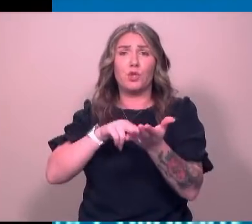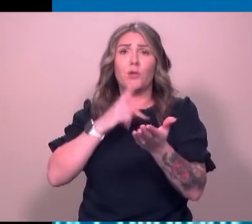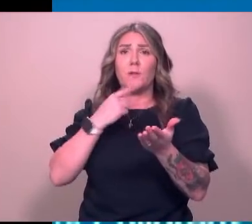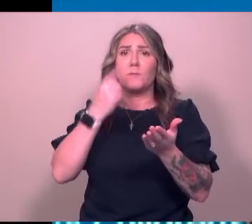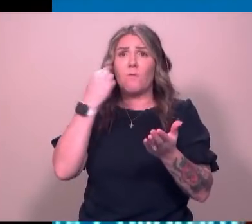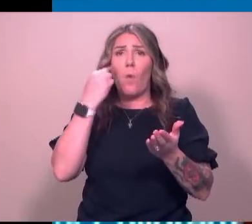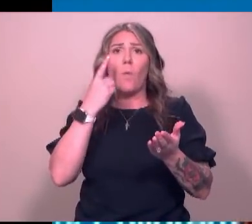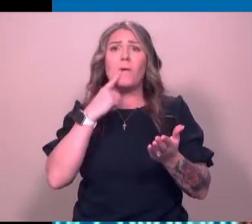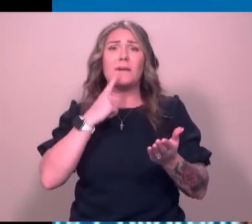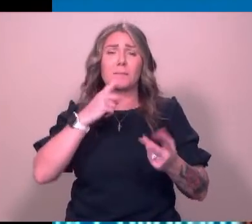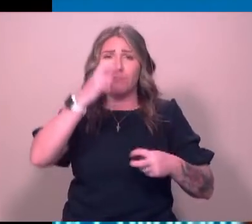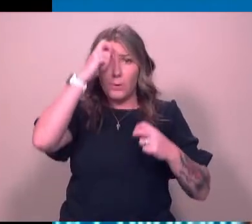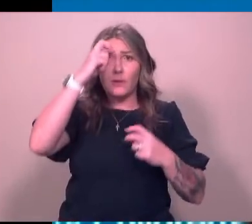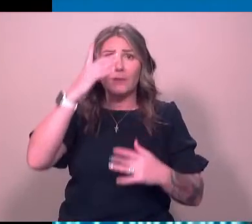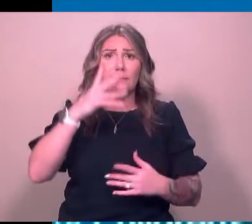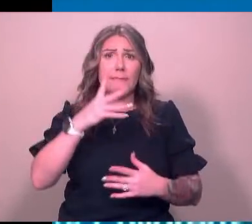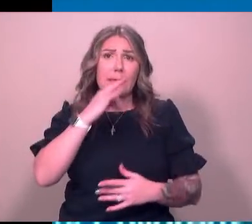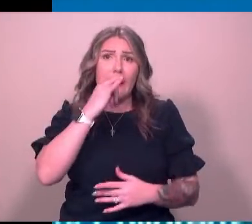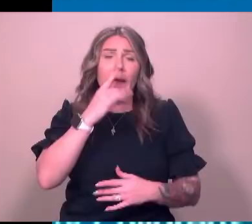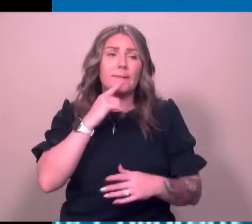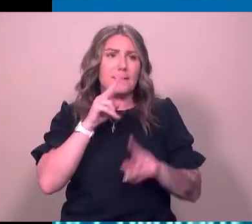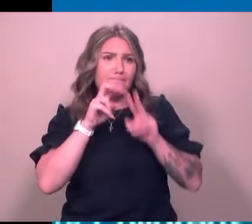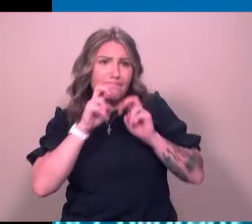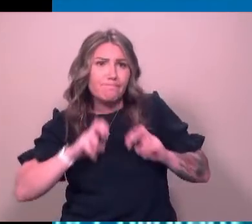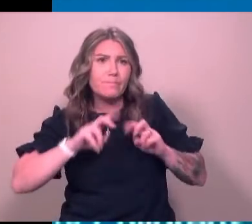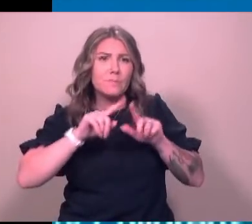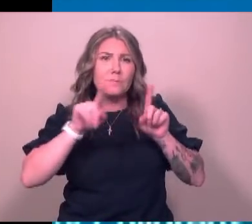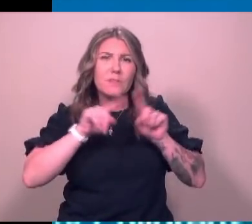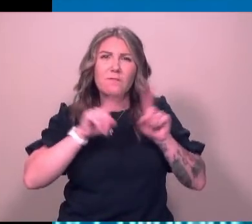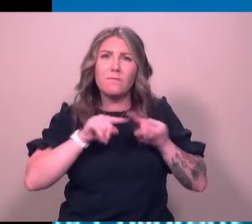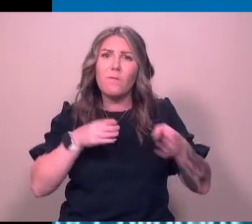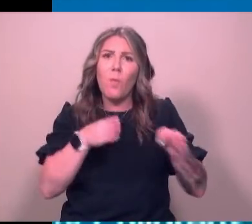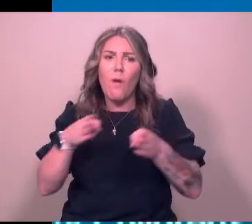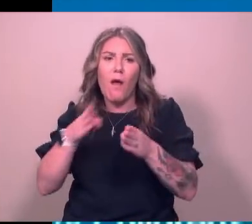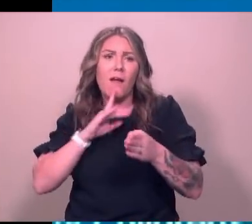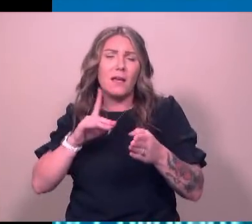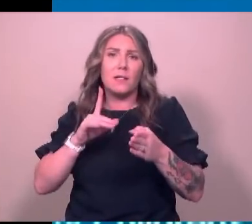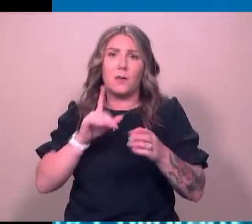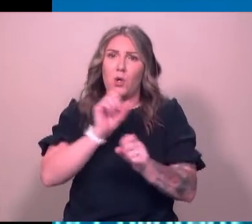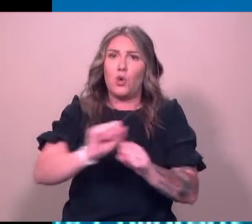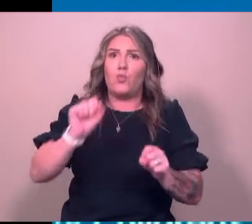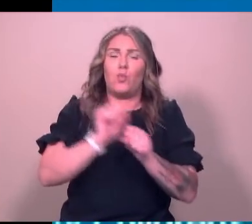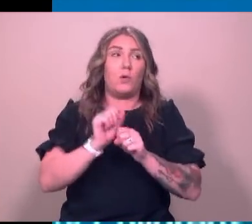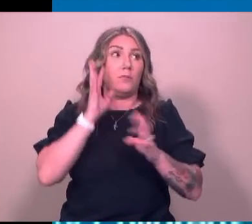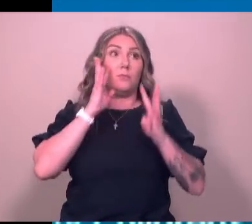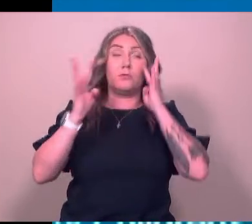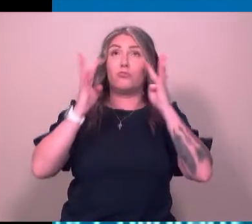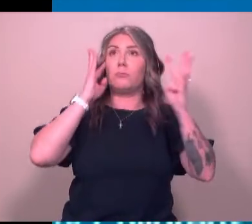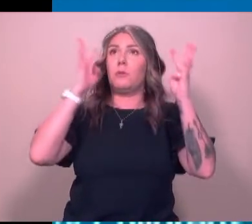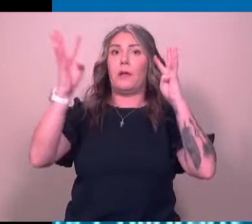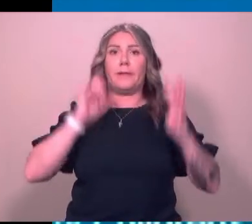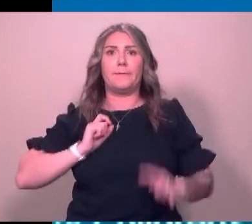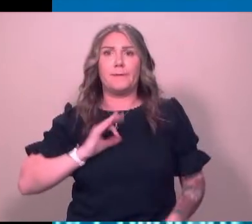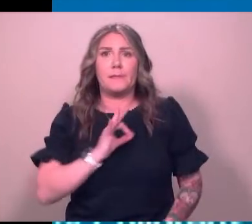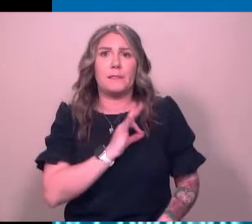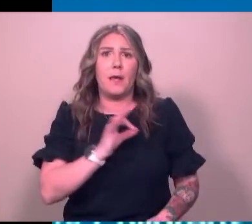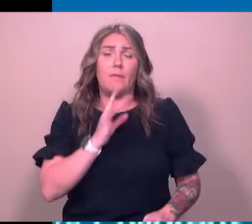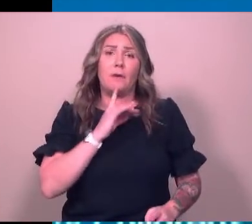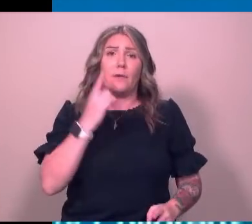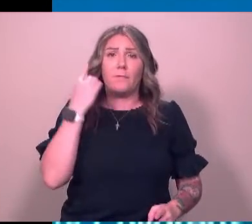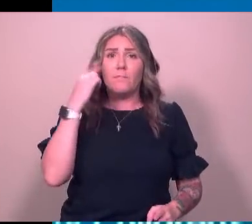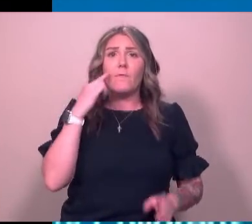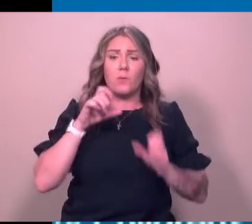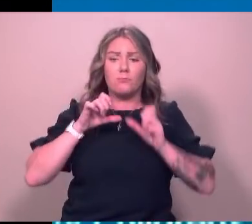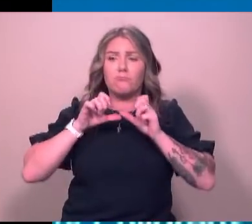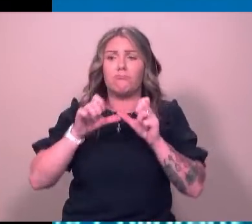kids. And so we've had to look at different ways and work with some extremely creative staffing in order to continue